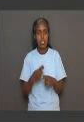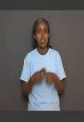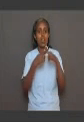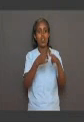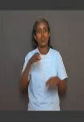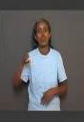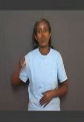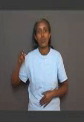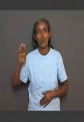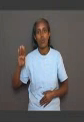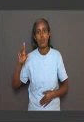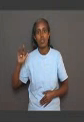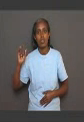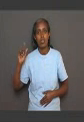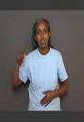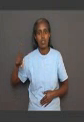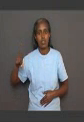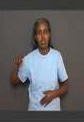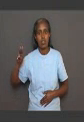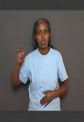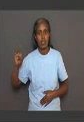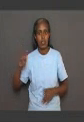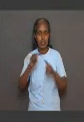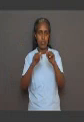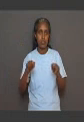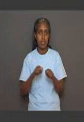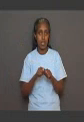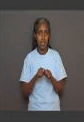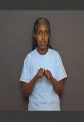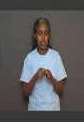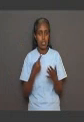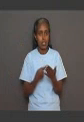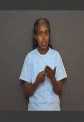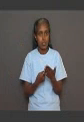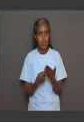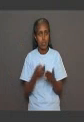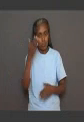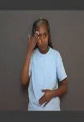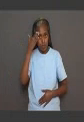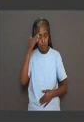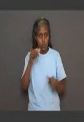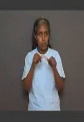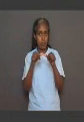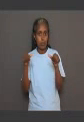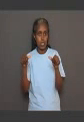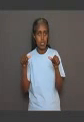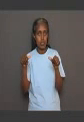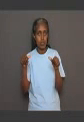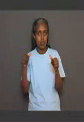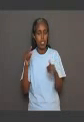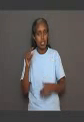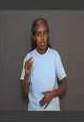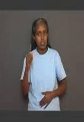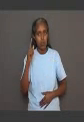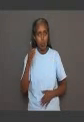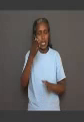called oblique triangles. As long as you know the measures of at least